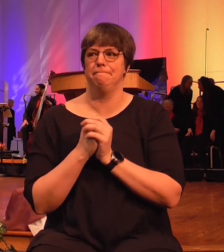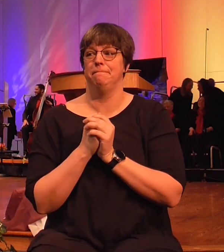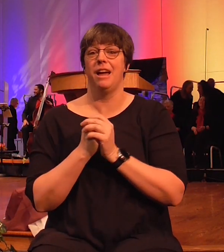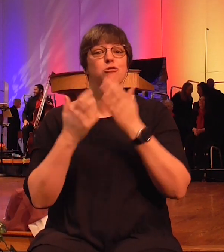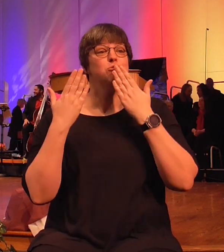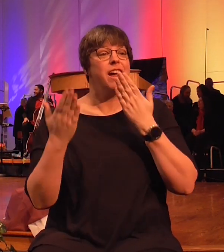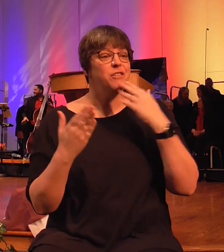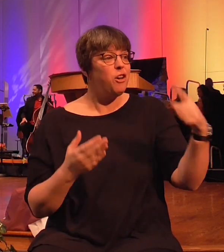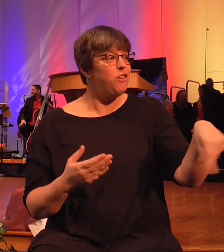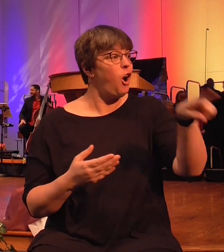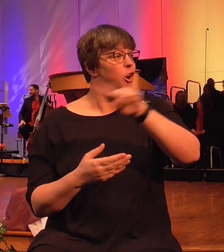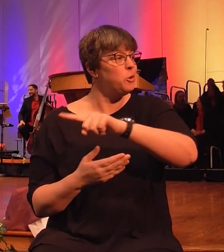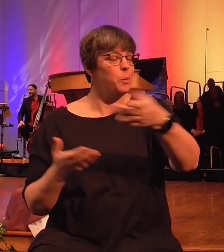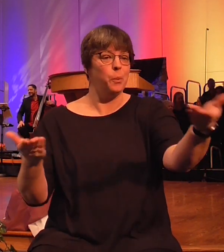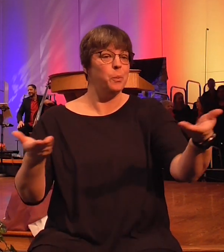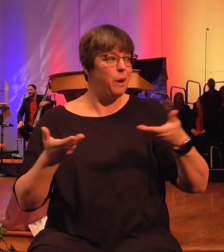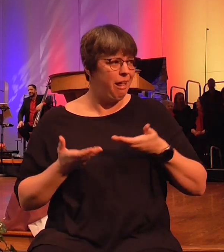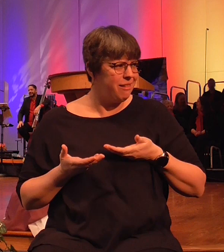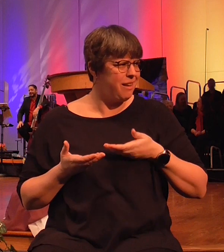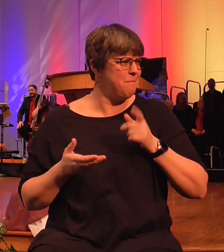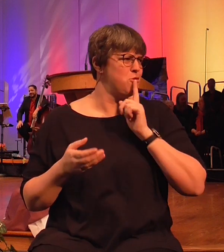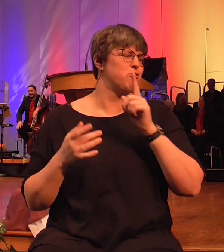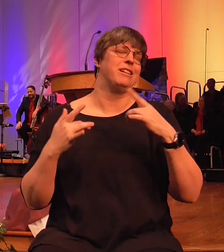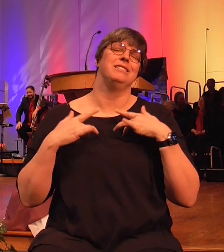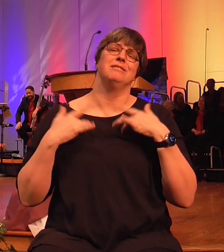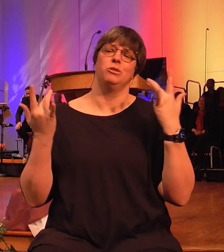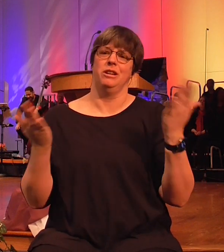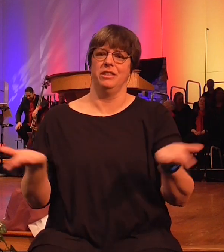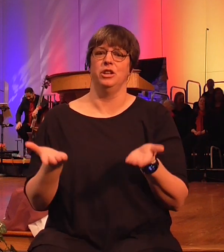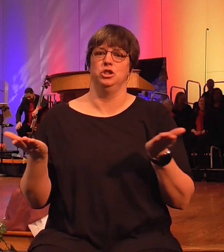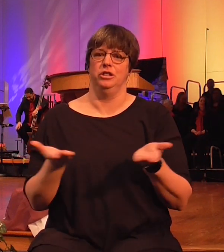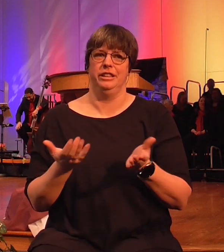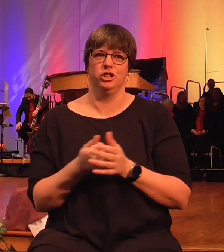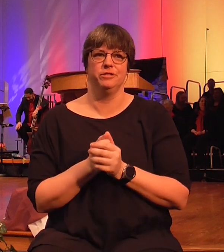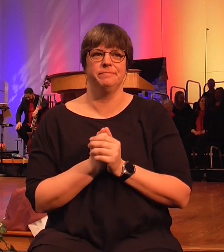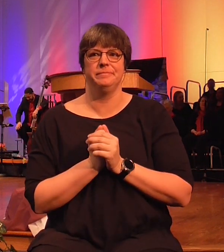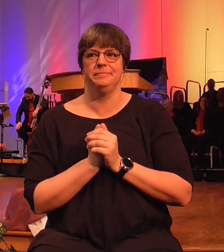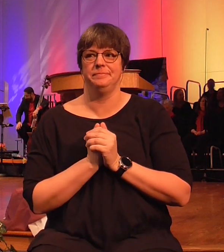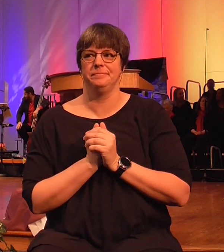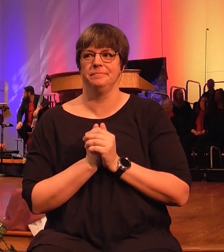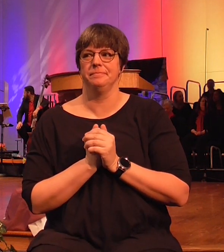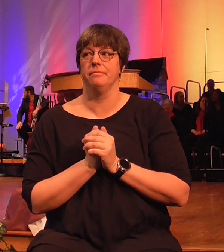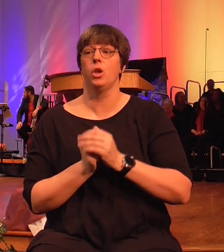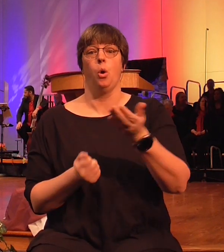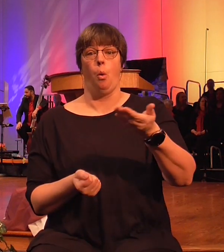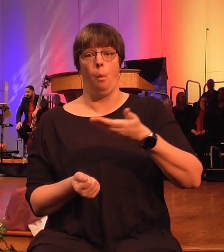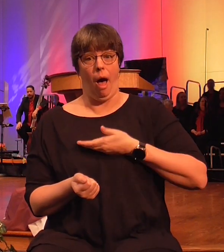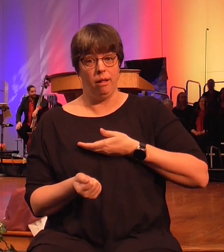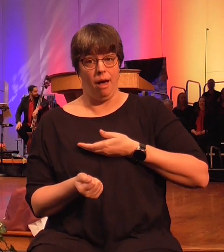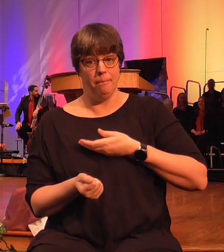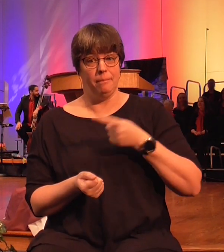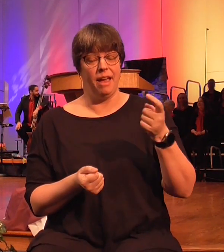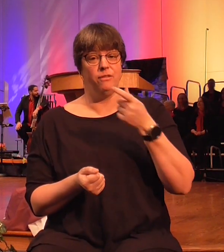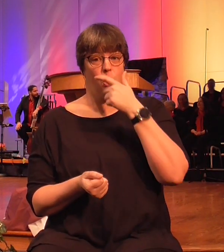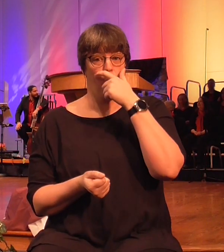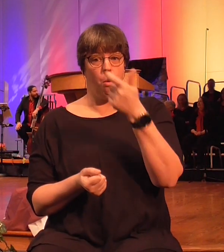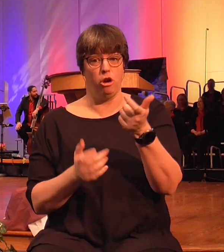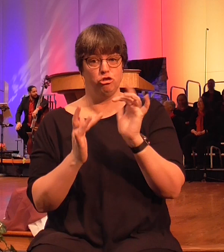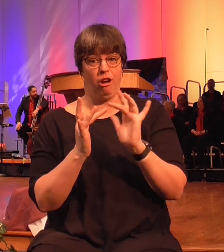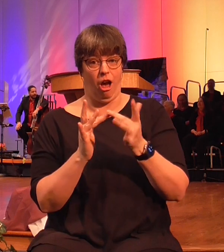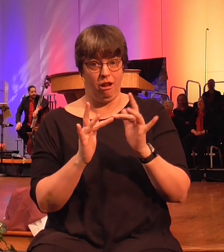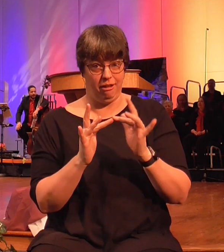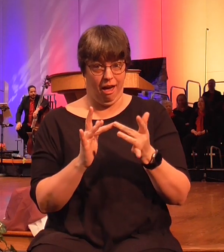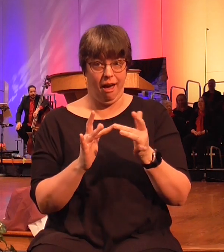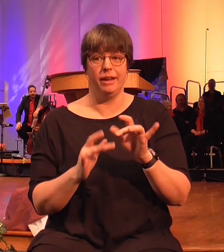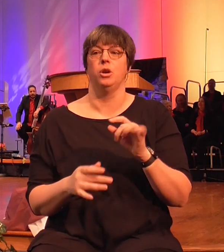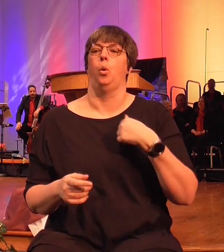So grateful for you. Welcome to Mile High Church. It's so great to have everyone here. welcome those who are watching us online.